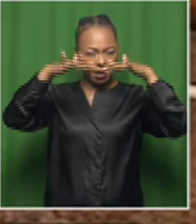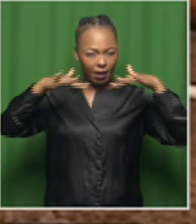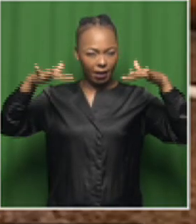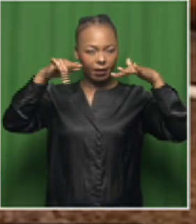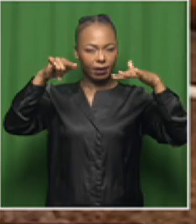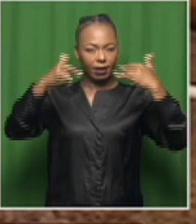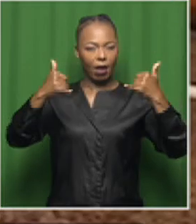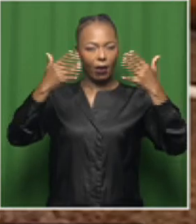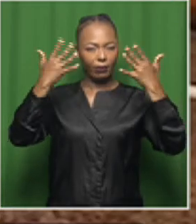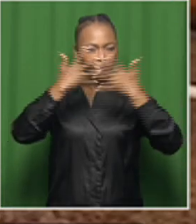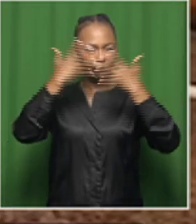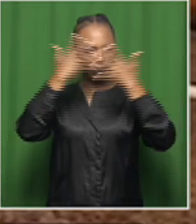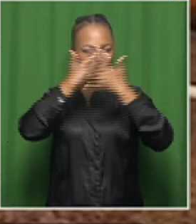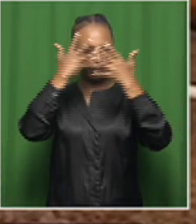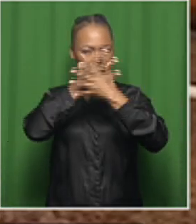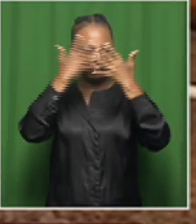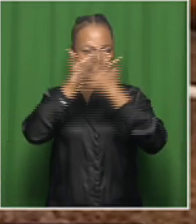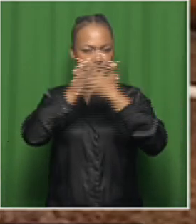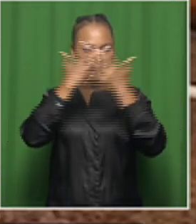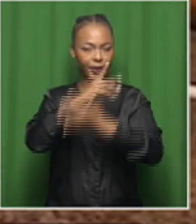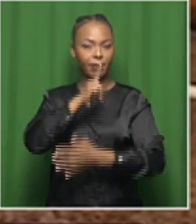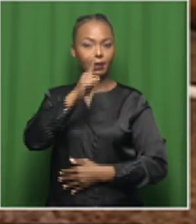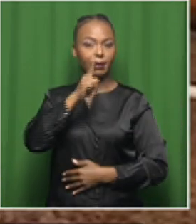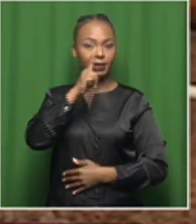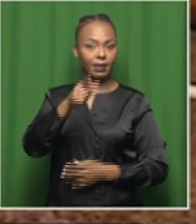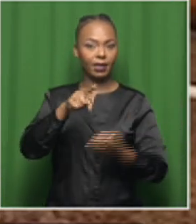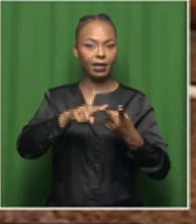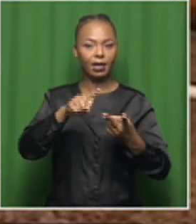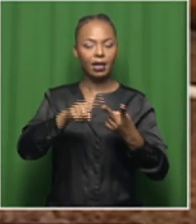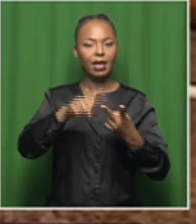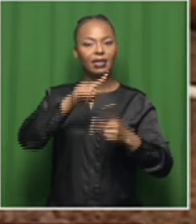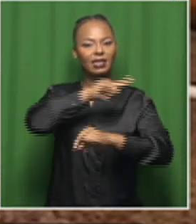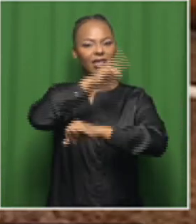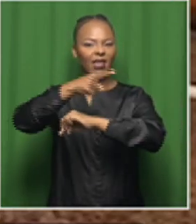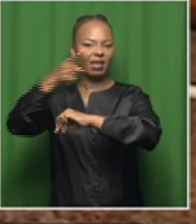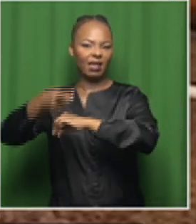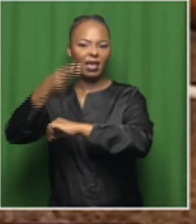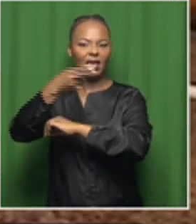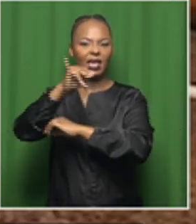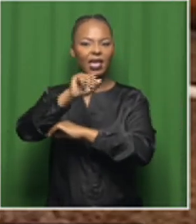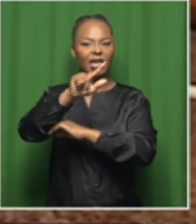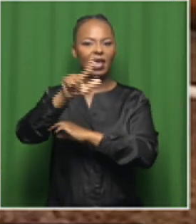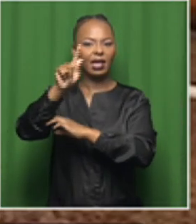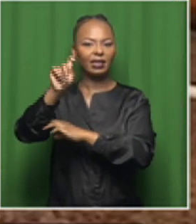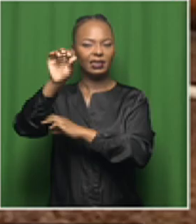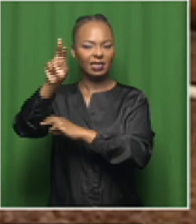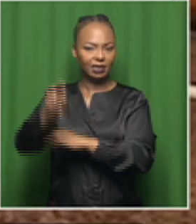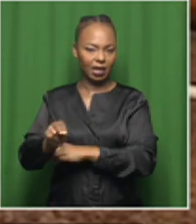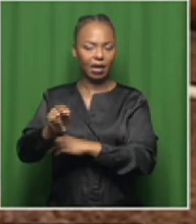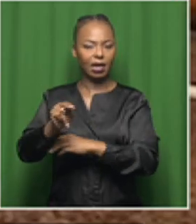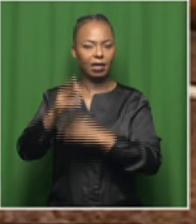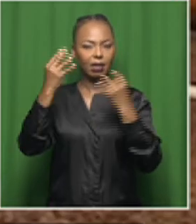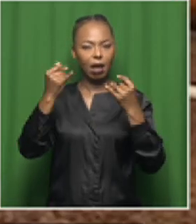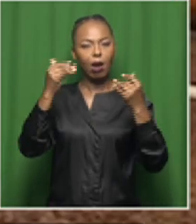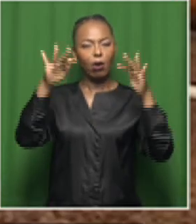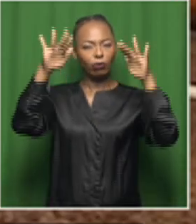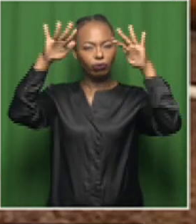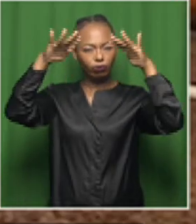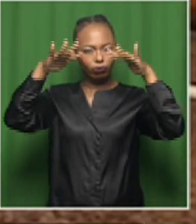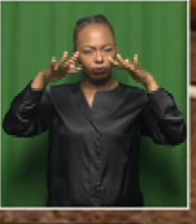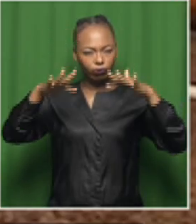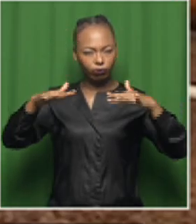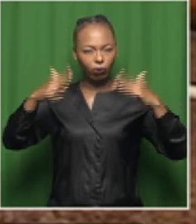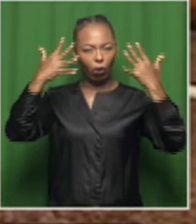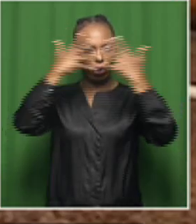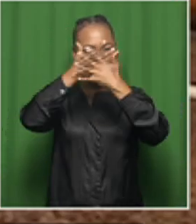look between Pietermaritzburg and Hilton. So misty conditions there. Further down the other side of Pietermaritzburg towards Durban, it's quite misty